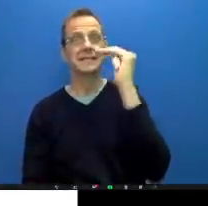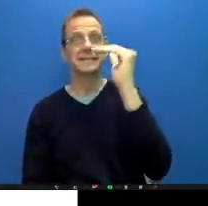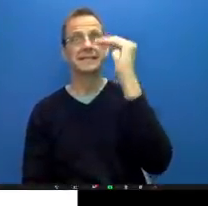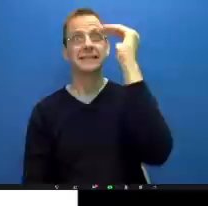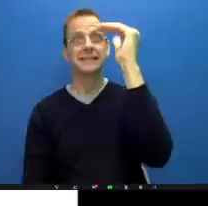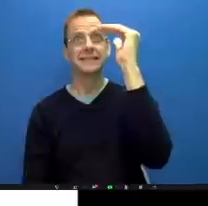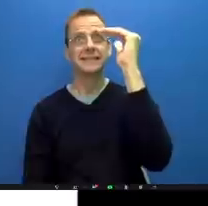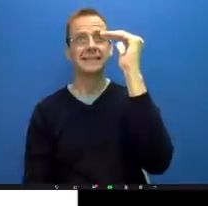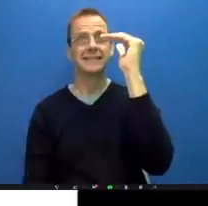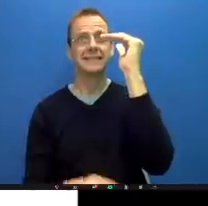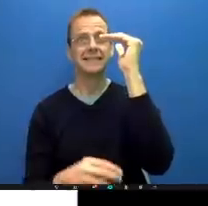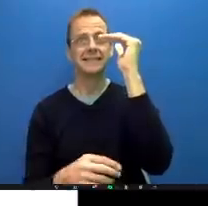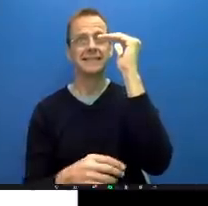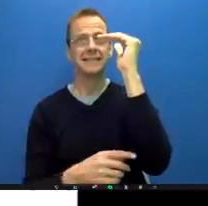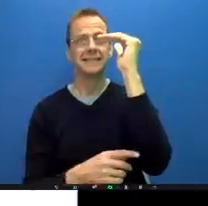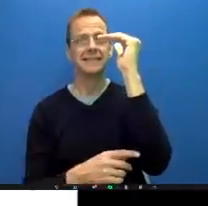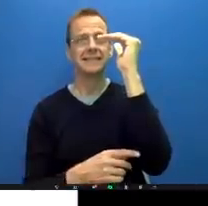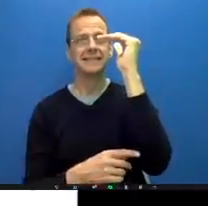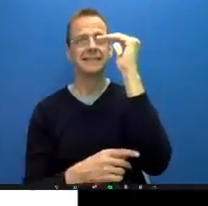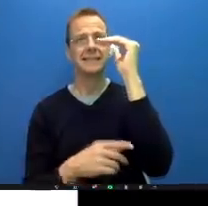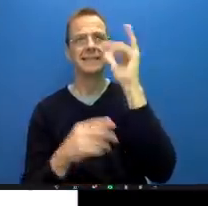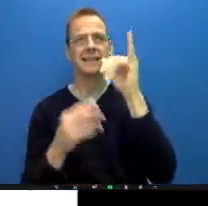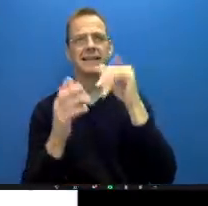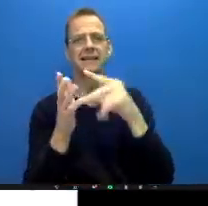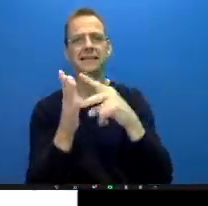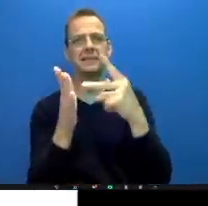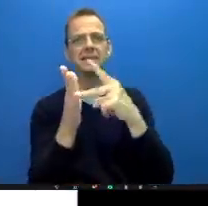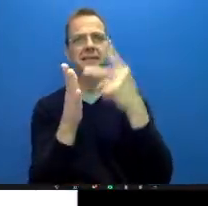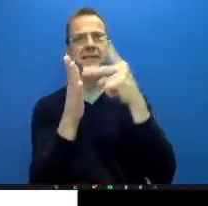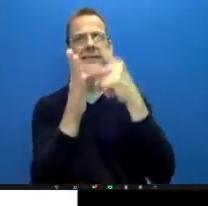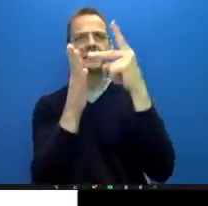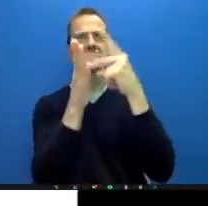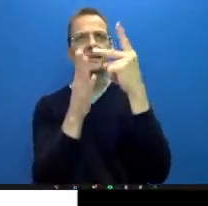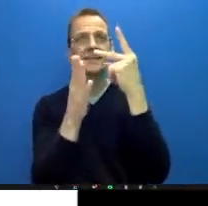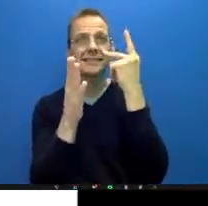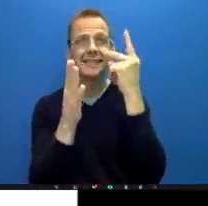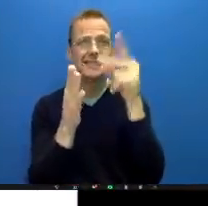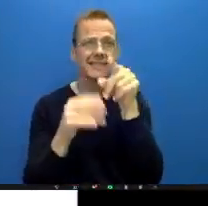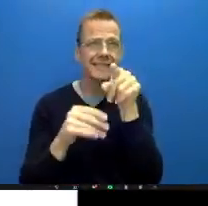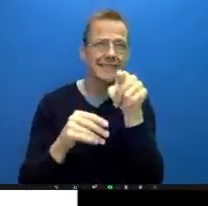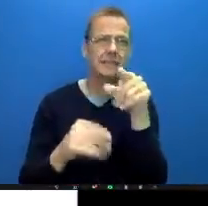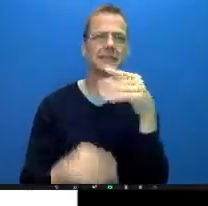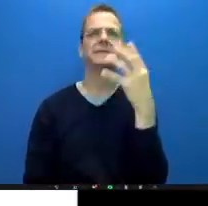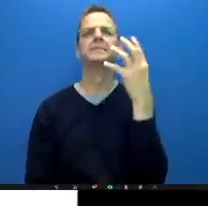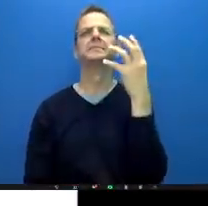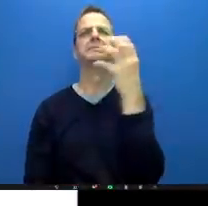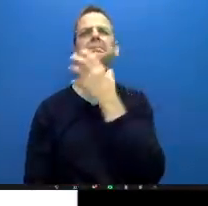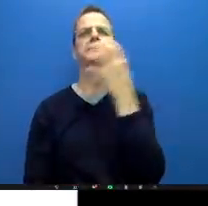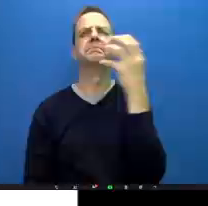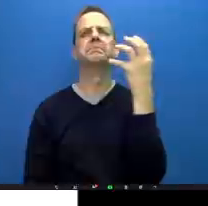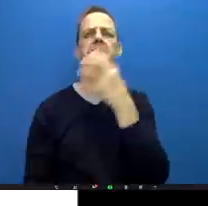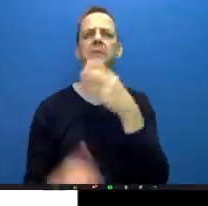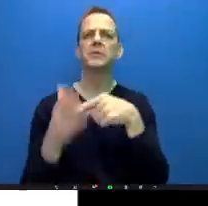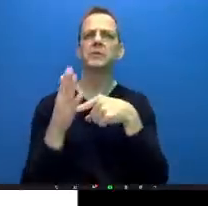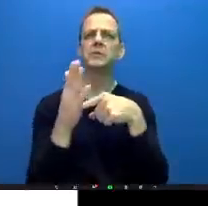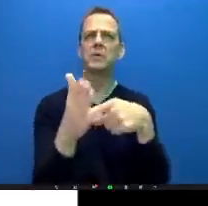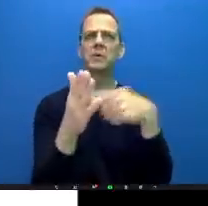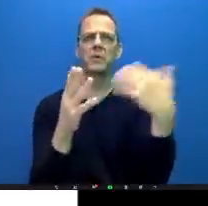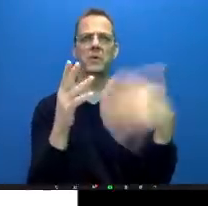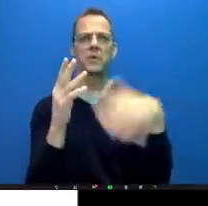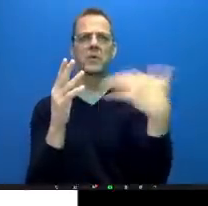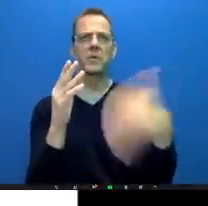here, it grows exponentially in Alberta with a small moment when it was declining, and it was from